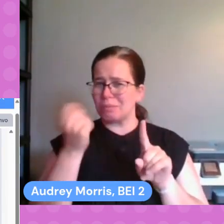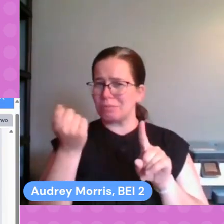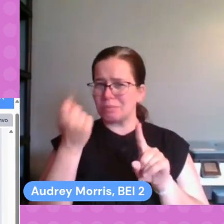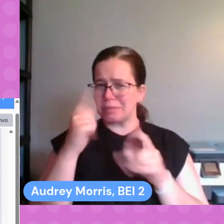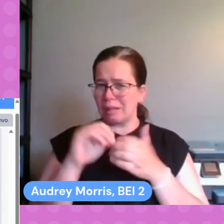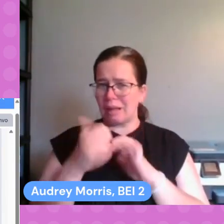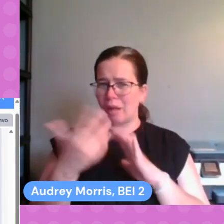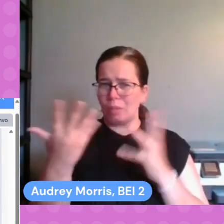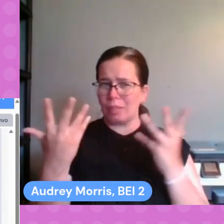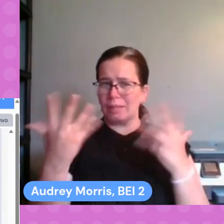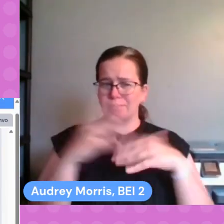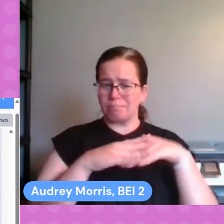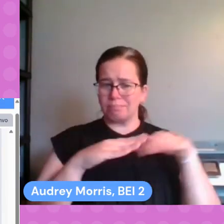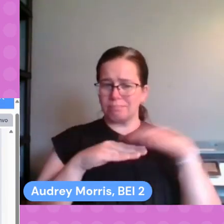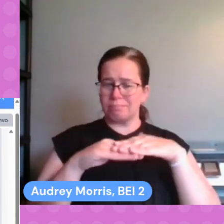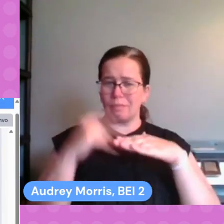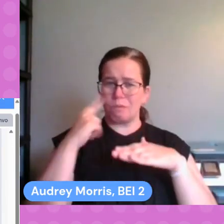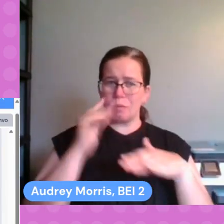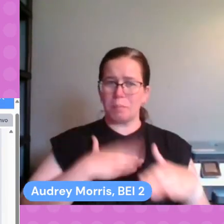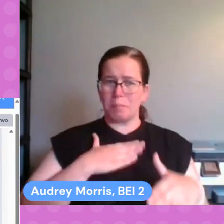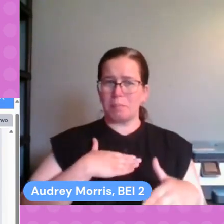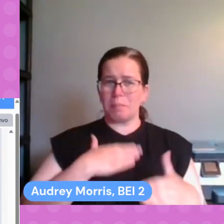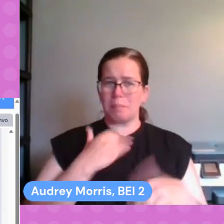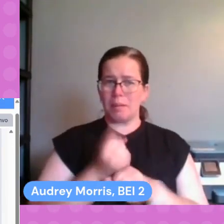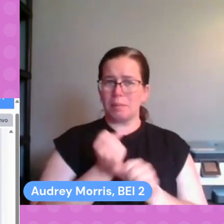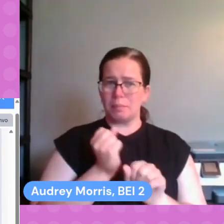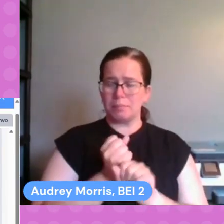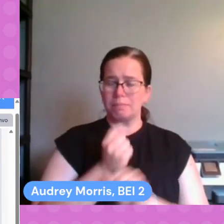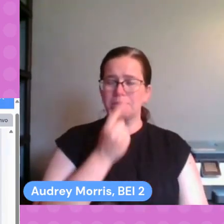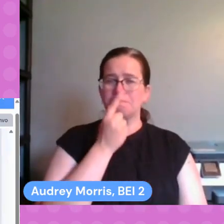coming together in my project here.